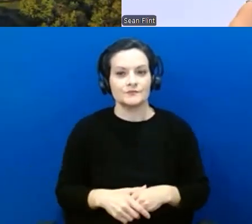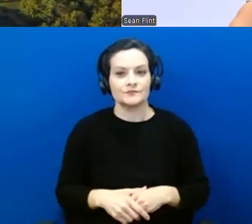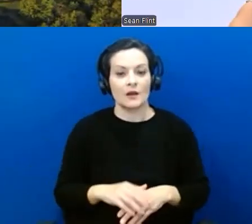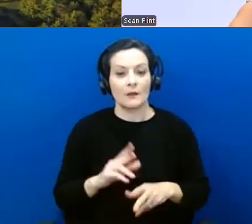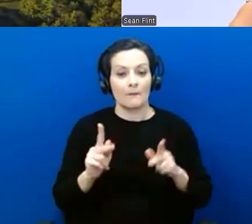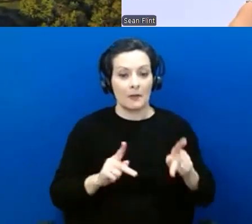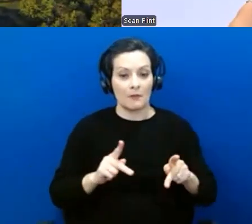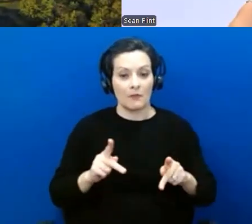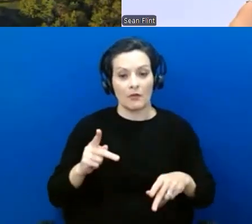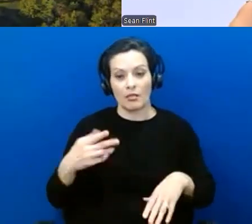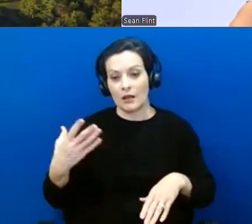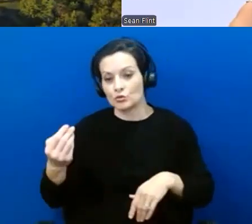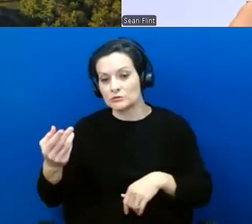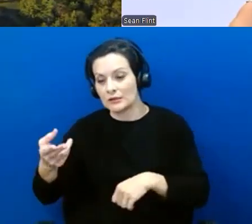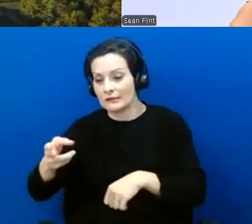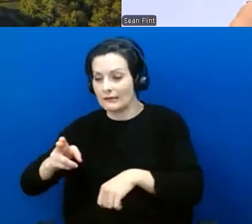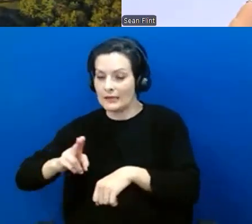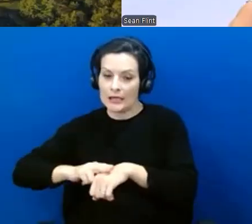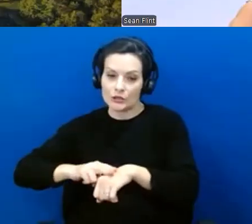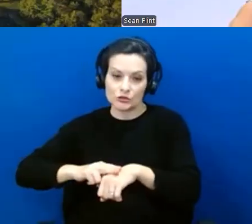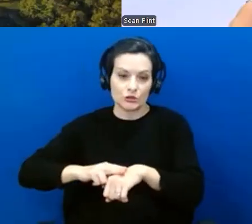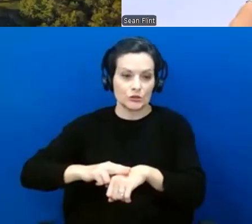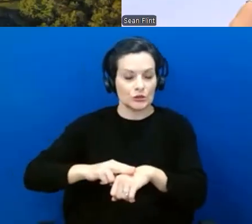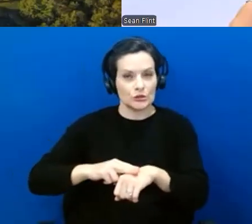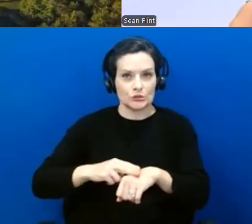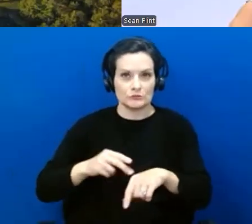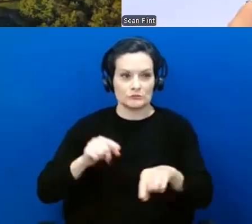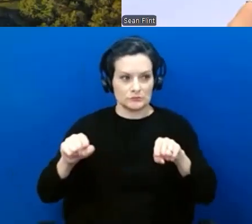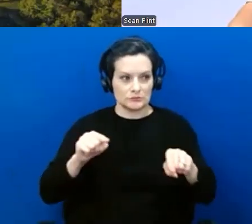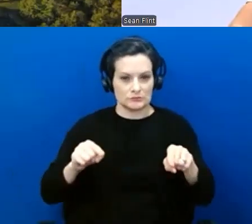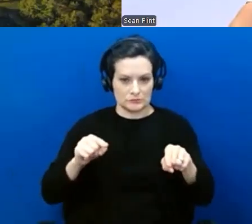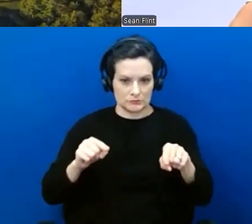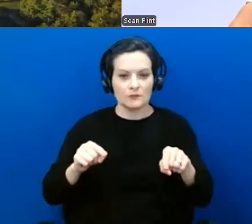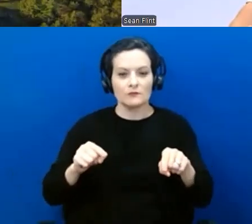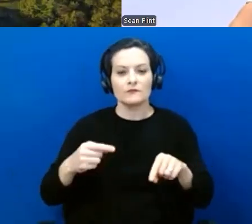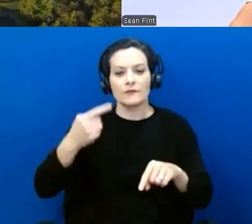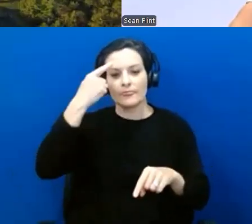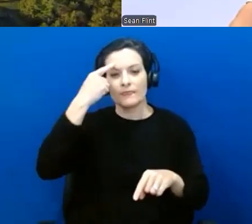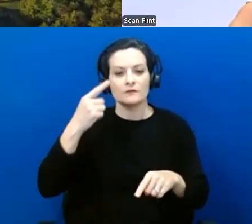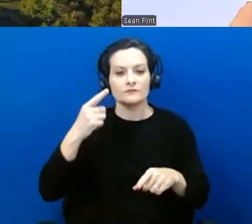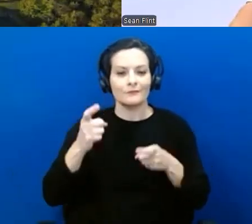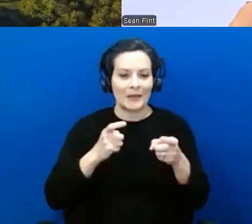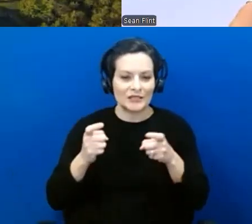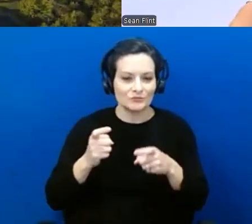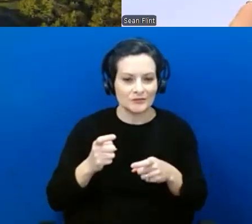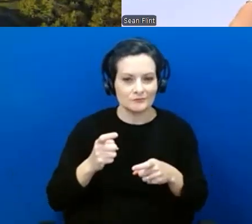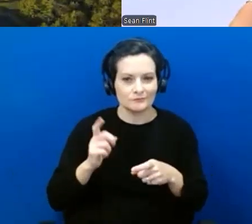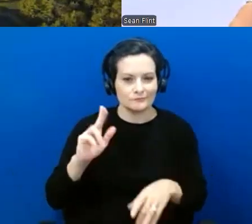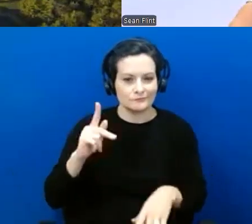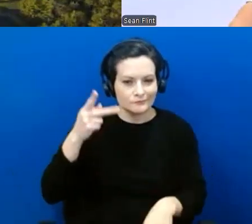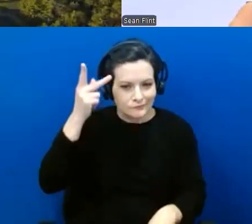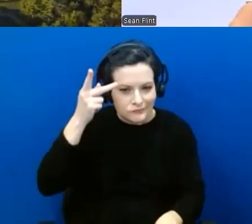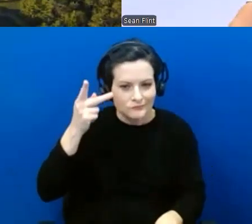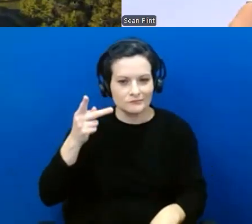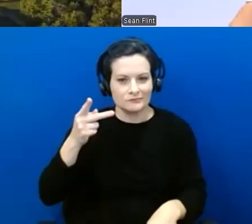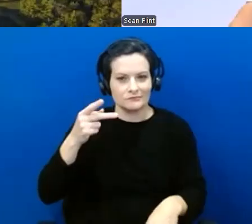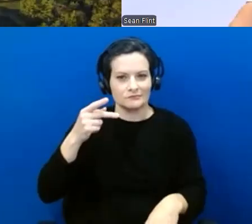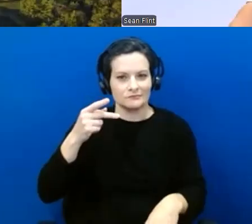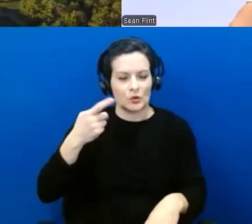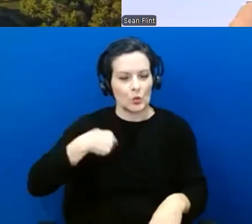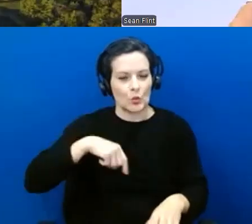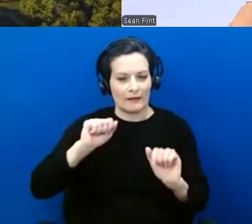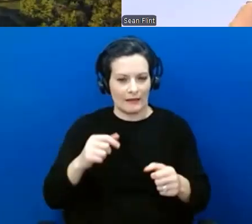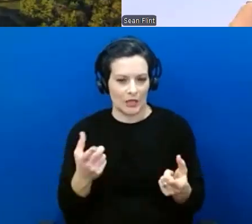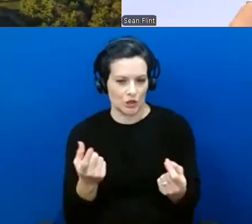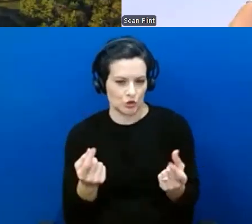nature in the context of recreation, a lot of the times the questions are management questions, they're political questions, they're questions about like, what can we do?